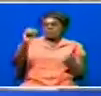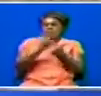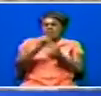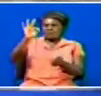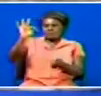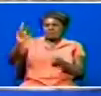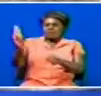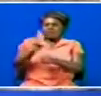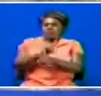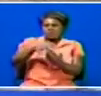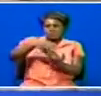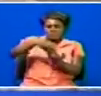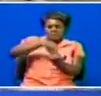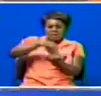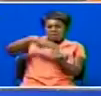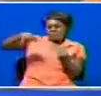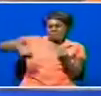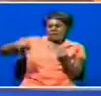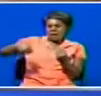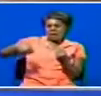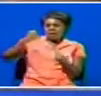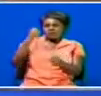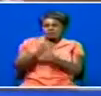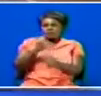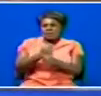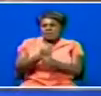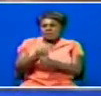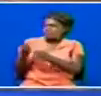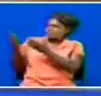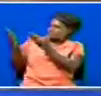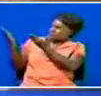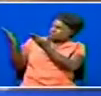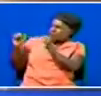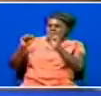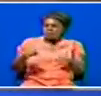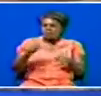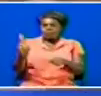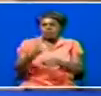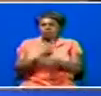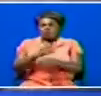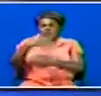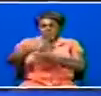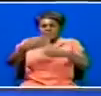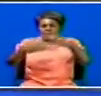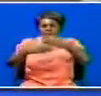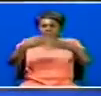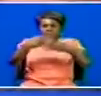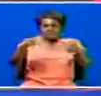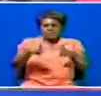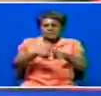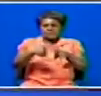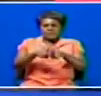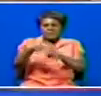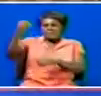2013, uses plastic waste to make such poles that can be used during construction and even for